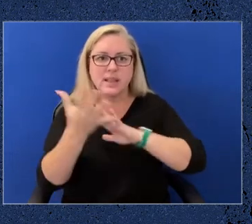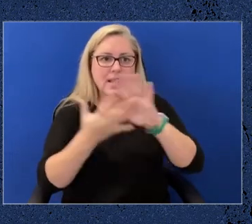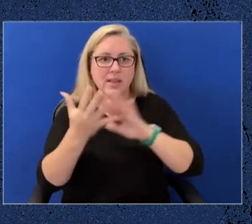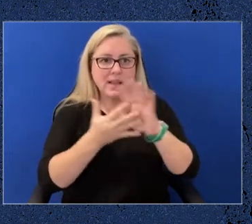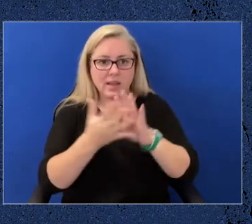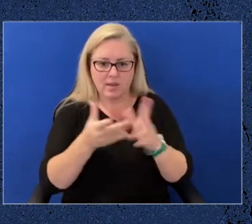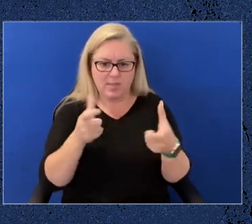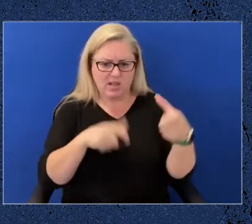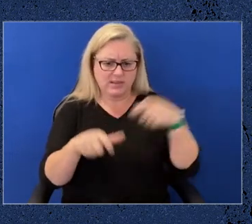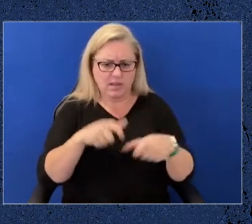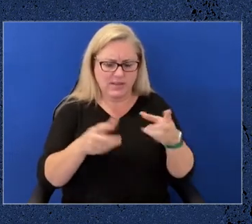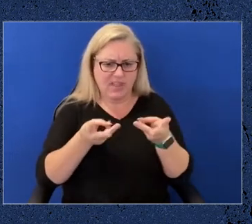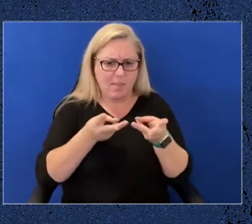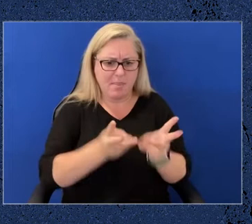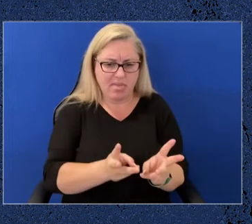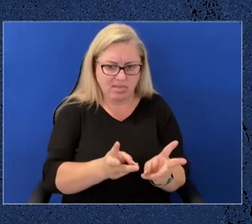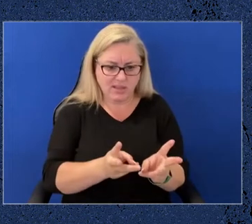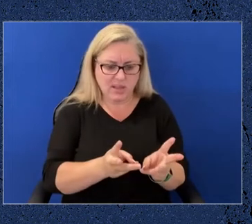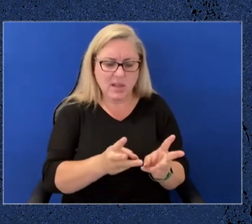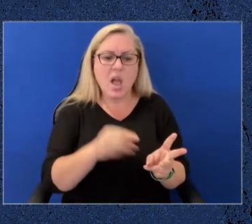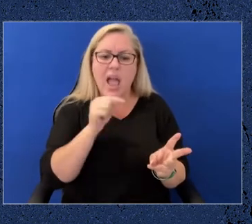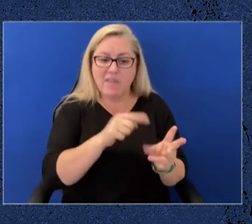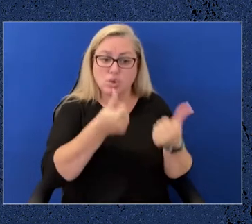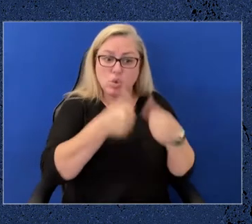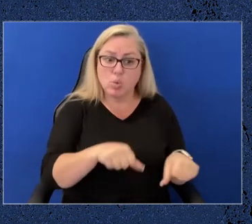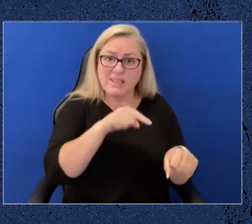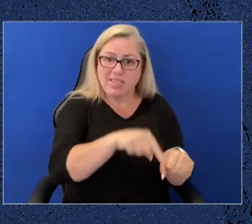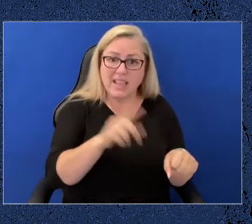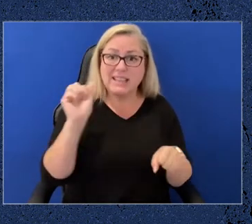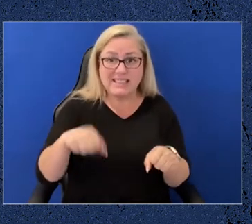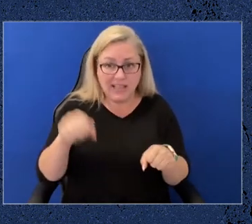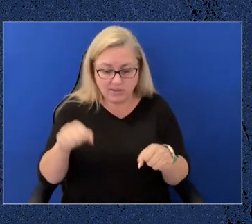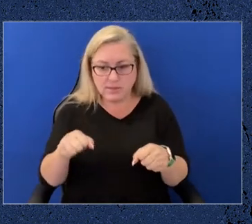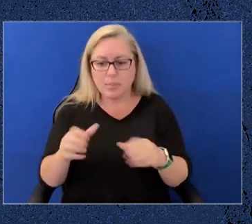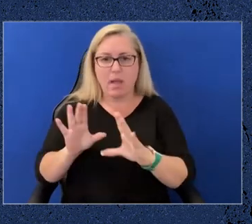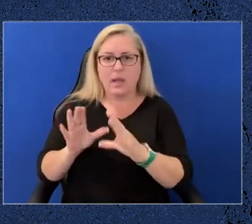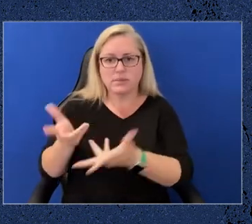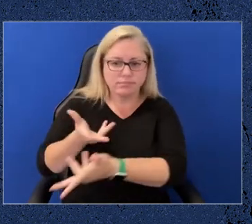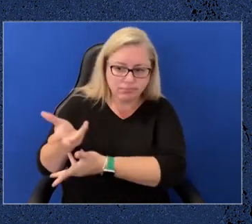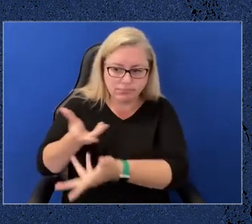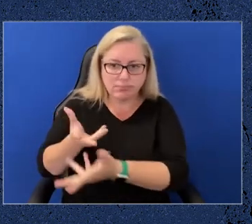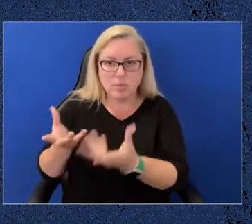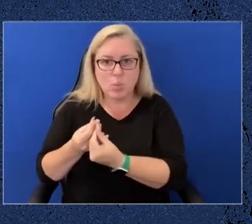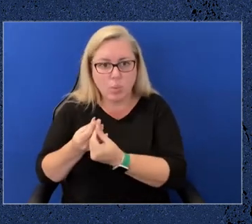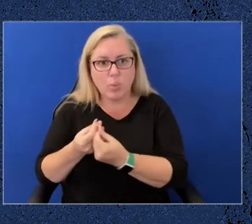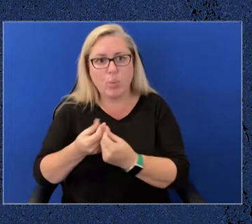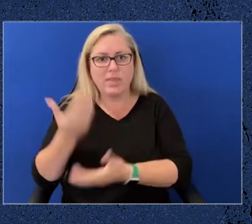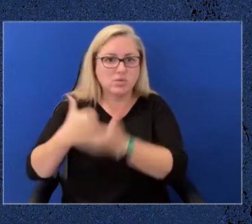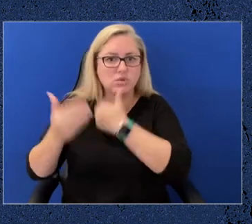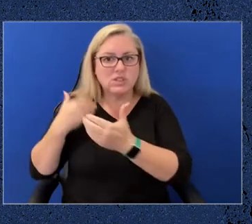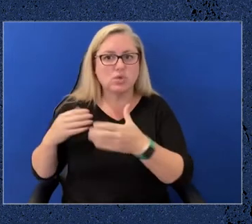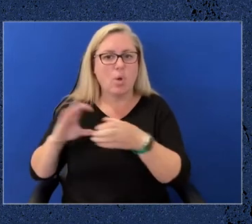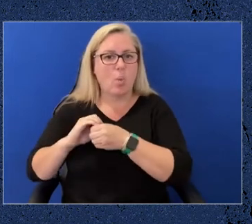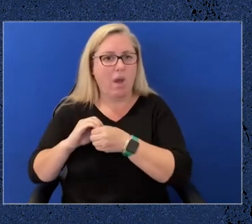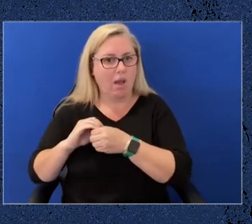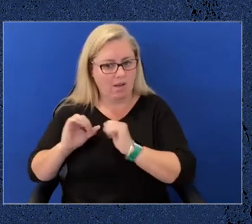scientific method, but taking that and then having a conversation with traditional owners and Indigenous knowledge holders and talking about the way they